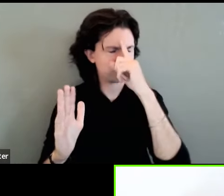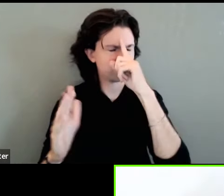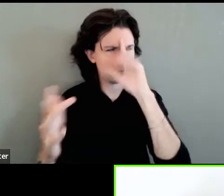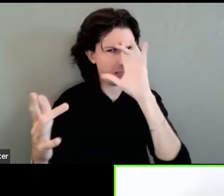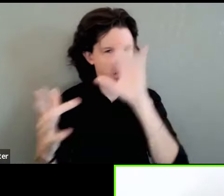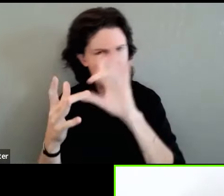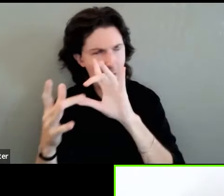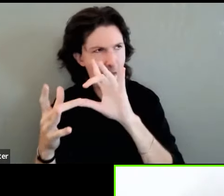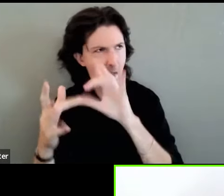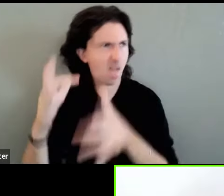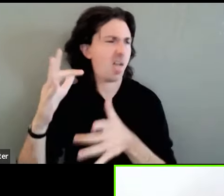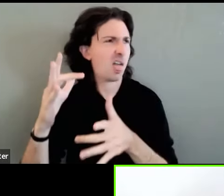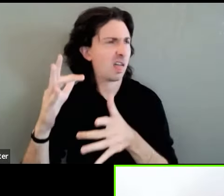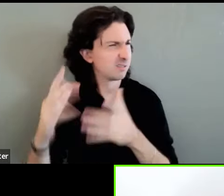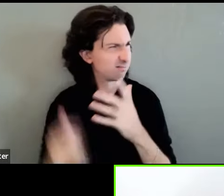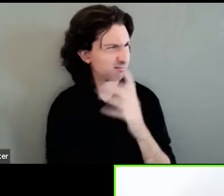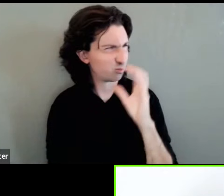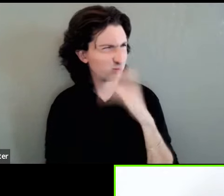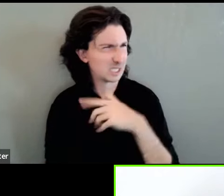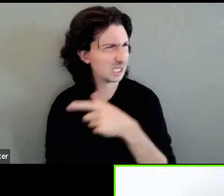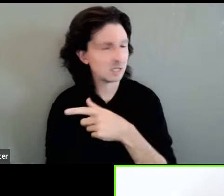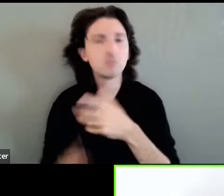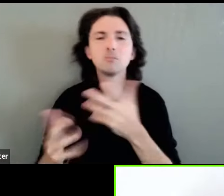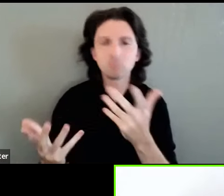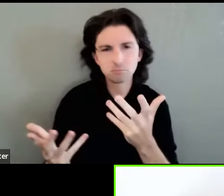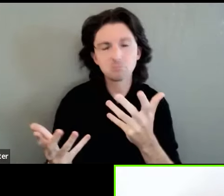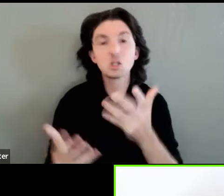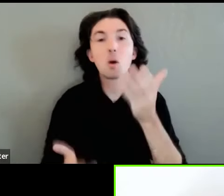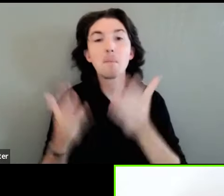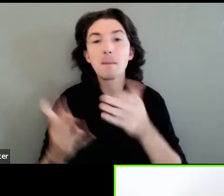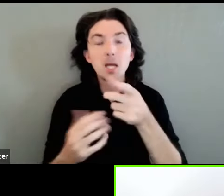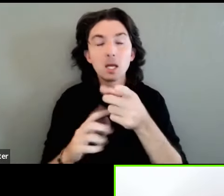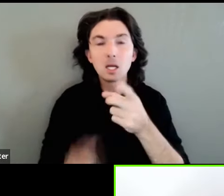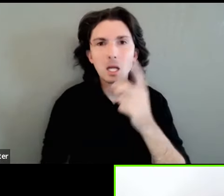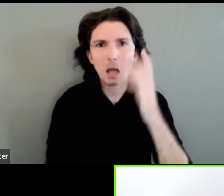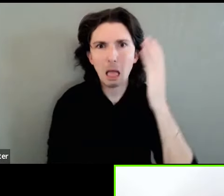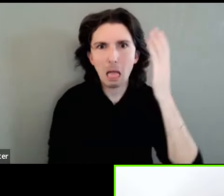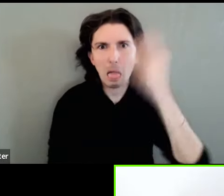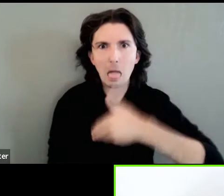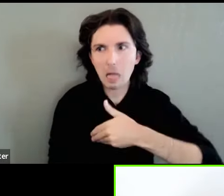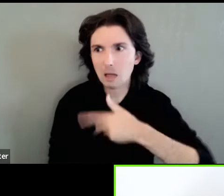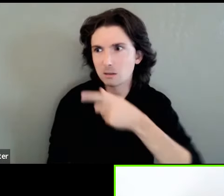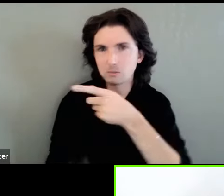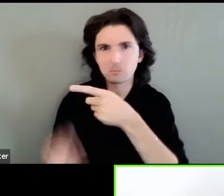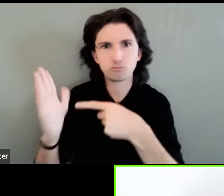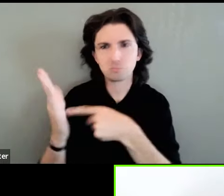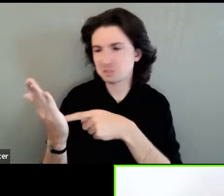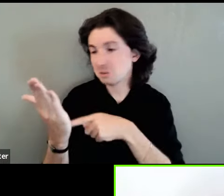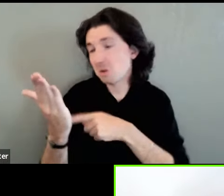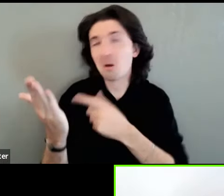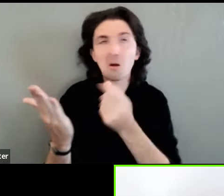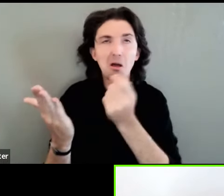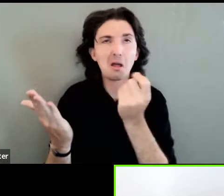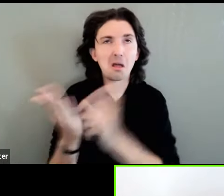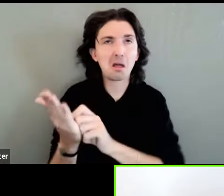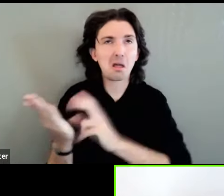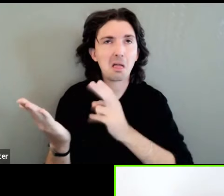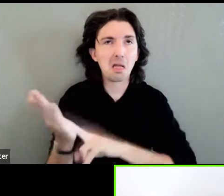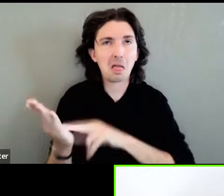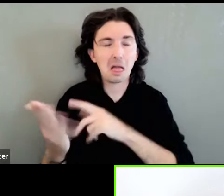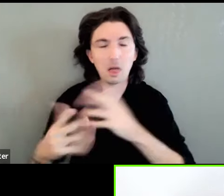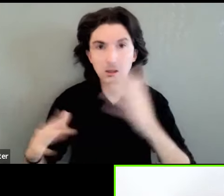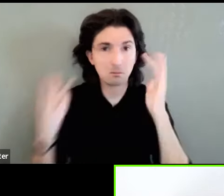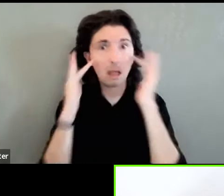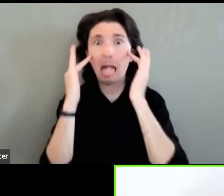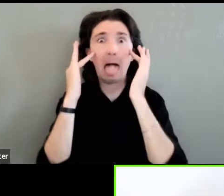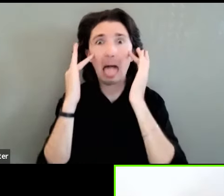on set. Sometimes you might not notice, sometimes you don't know who to ask, or something goes wrong. We don't want you to panic about that if you